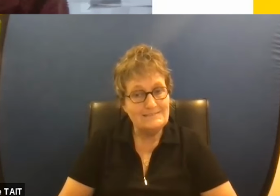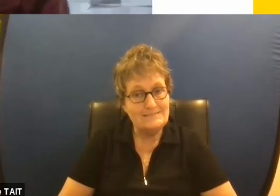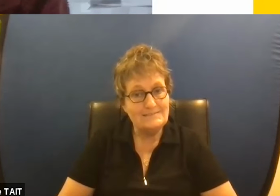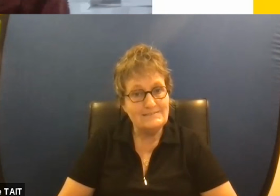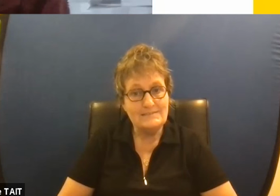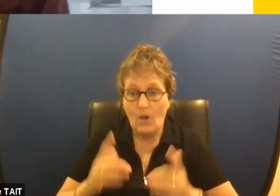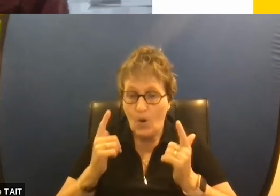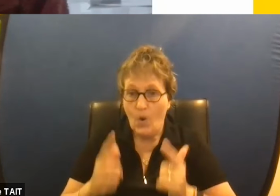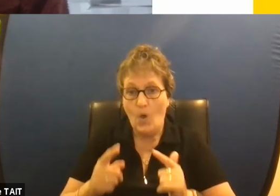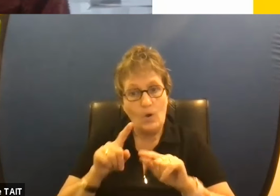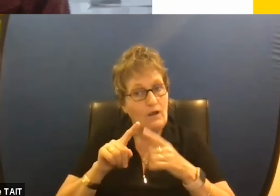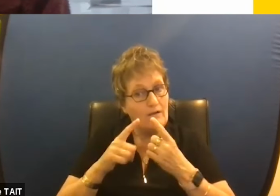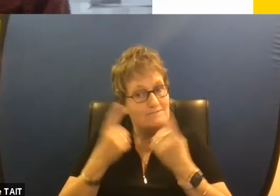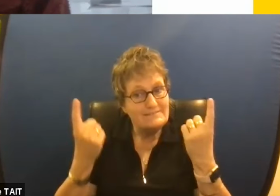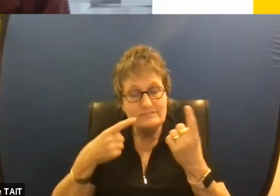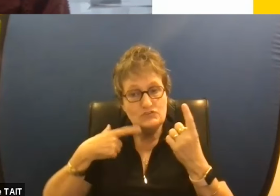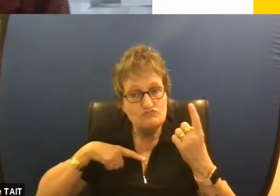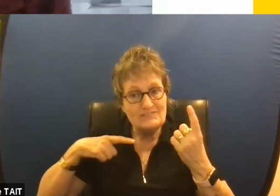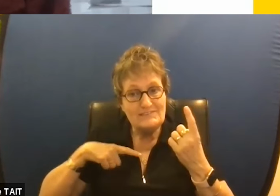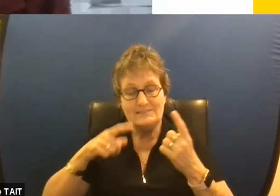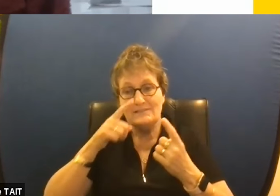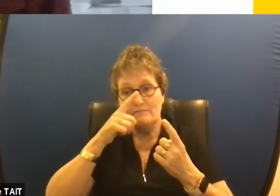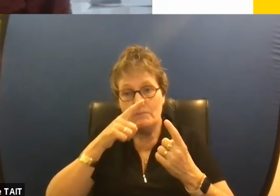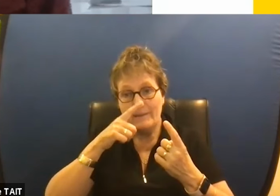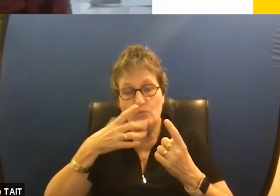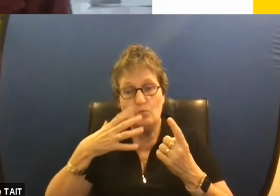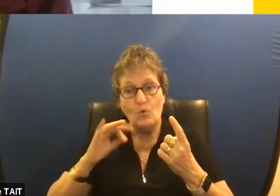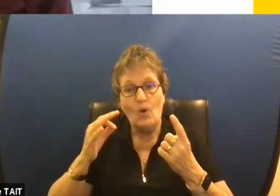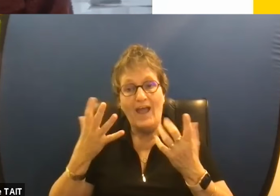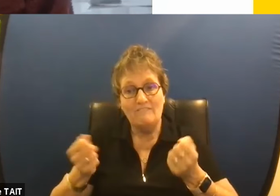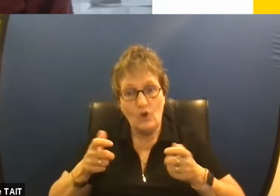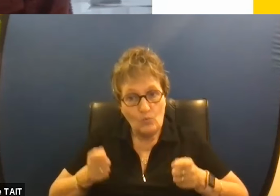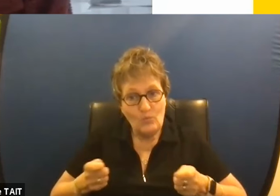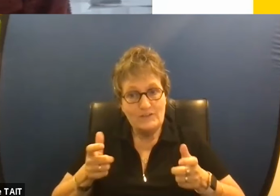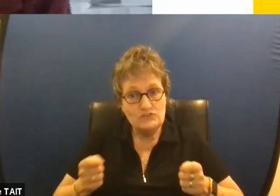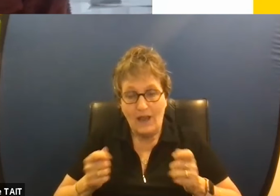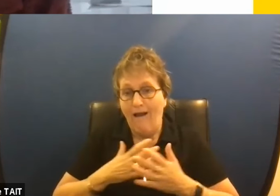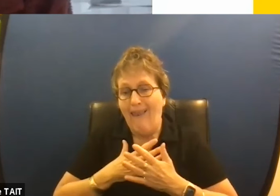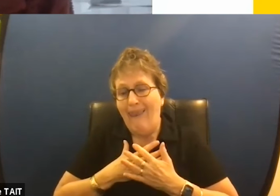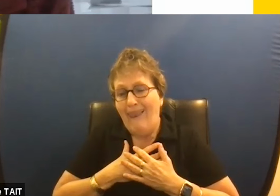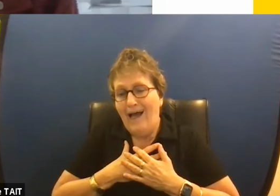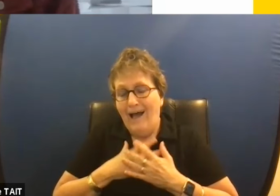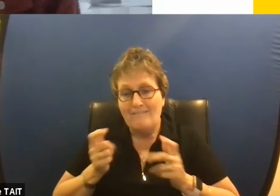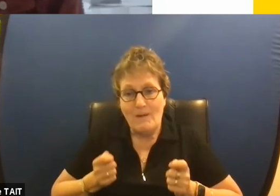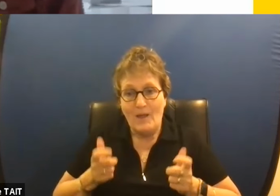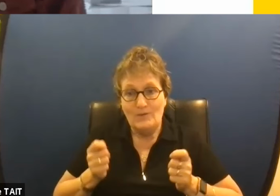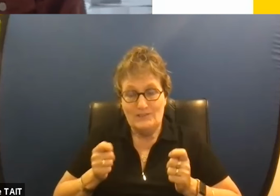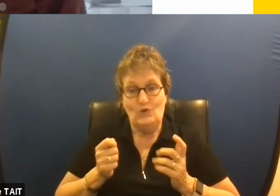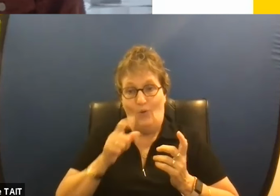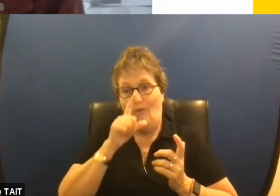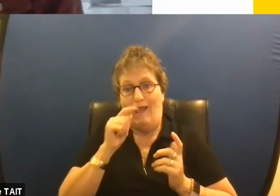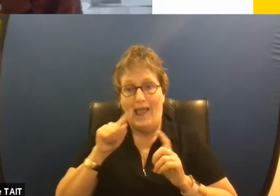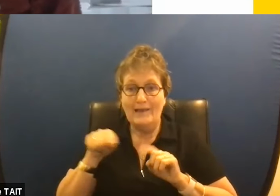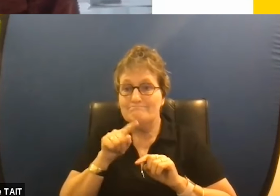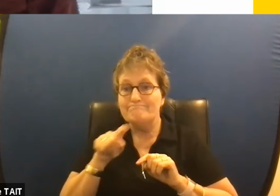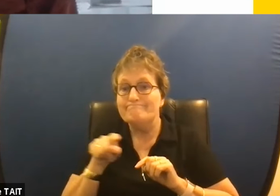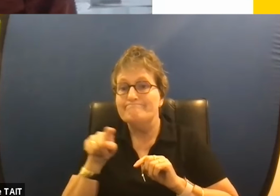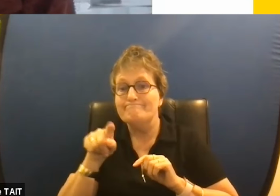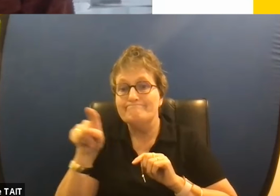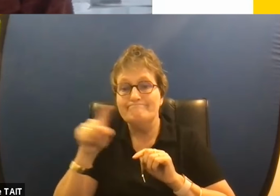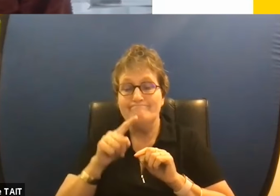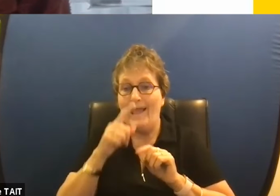of different reasons for people using a wheelchair. I love my wheelchair because it helps me get around and I can do things